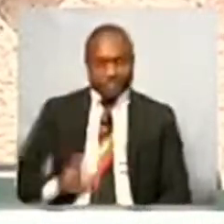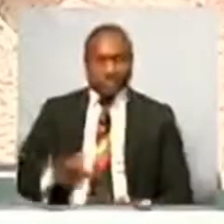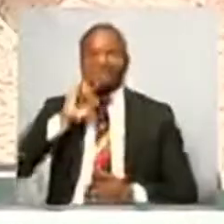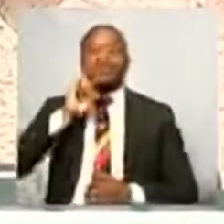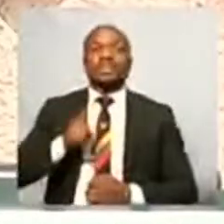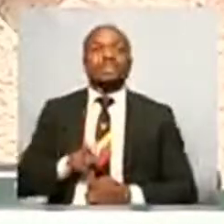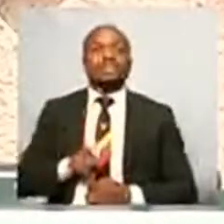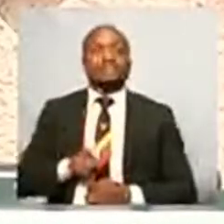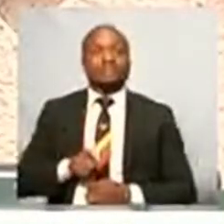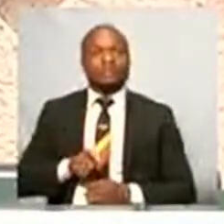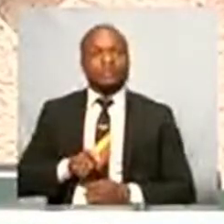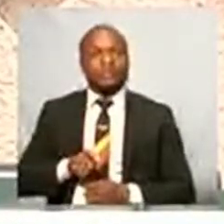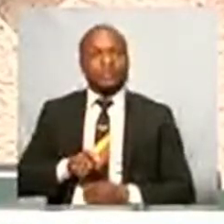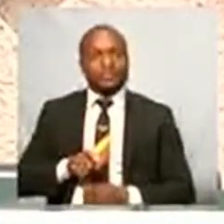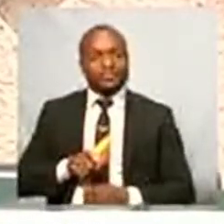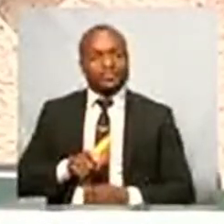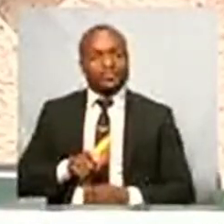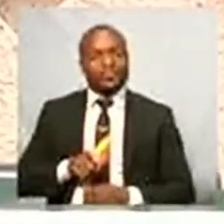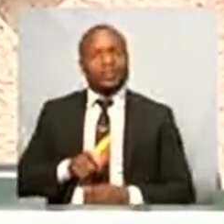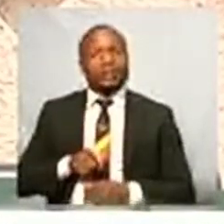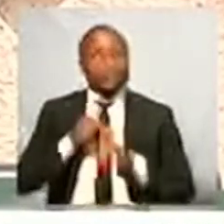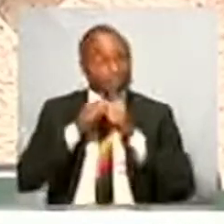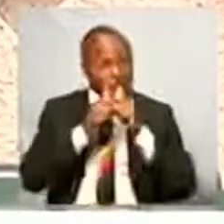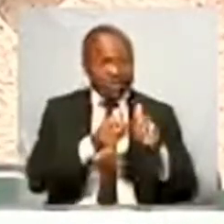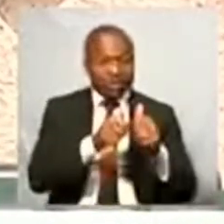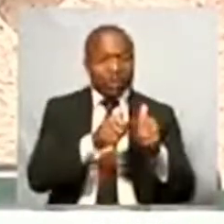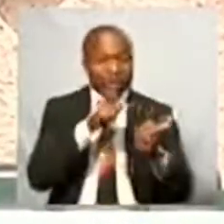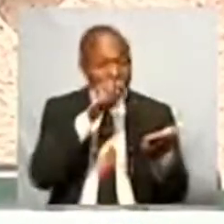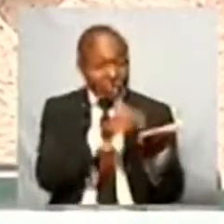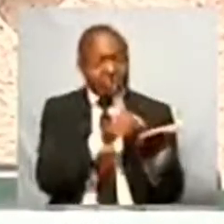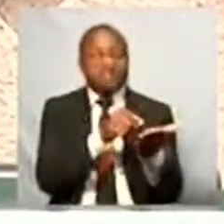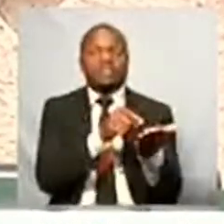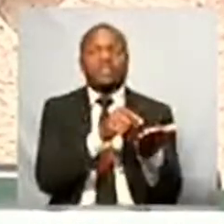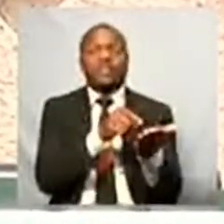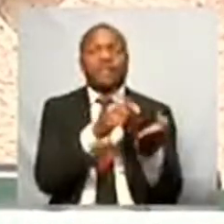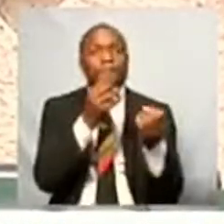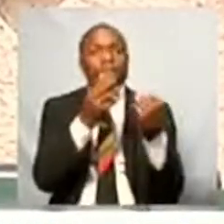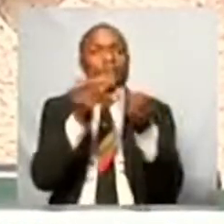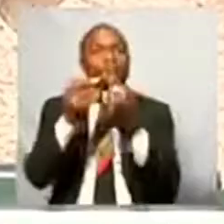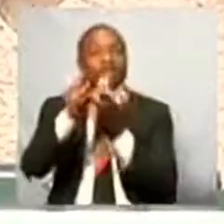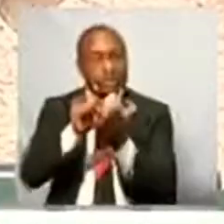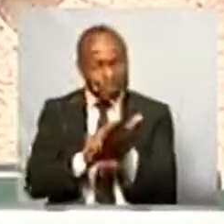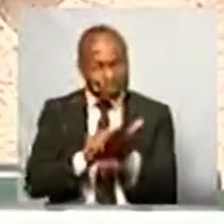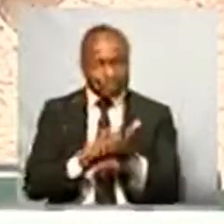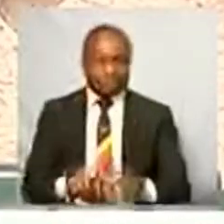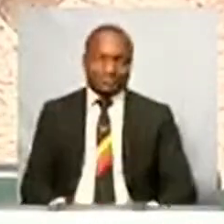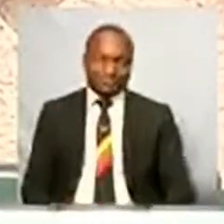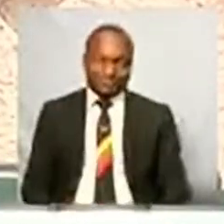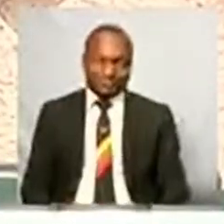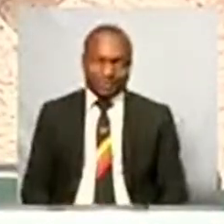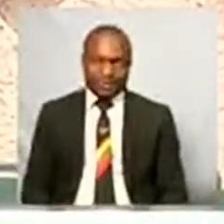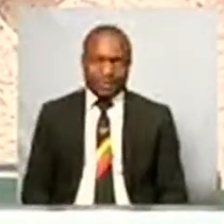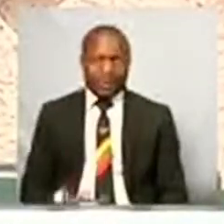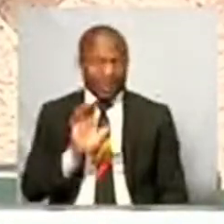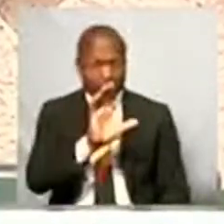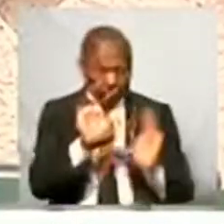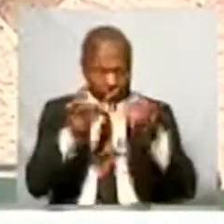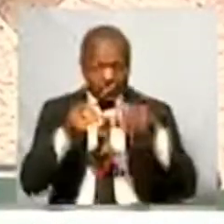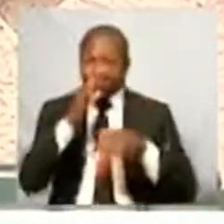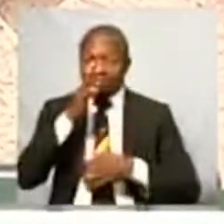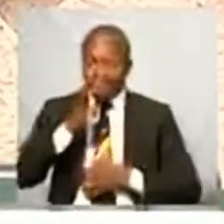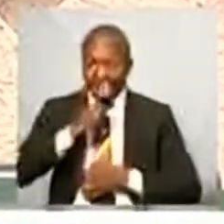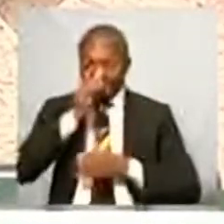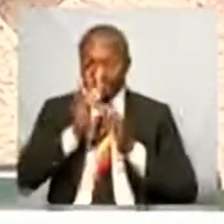be in compliance with these many laws and regulations. So your committee, Madam